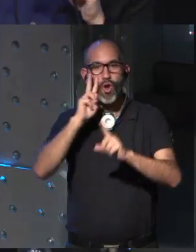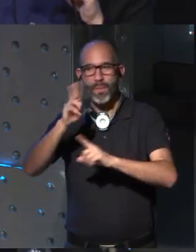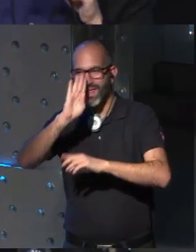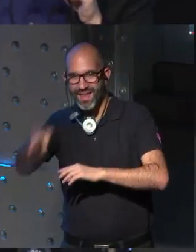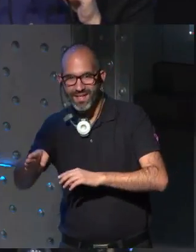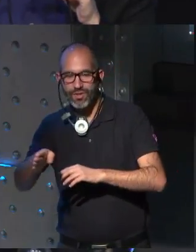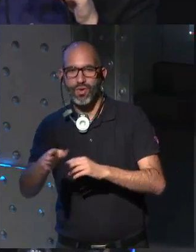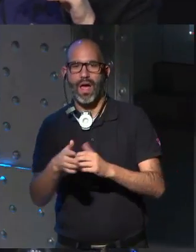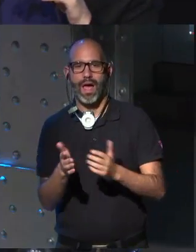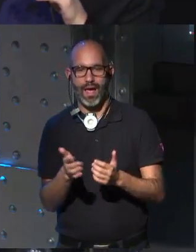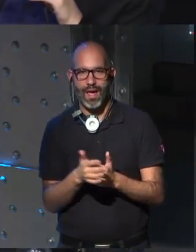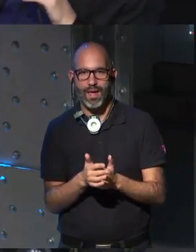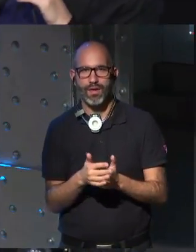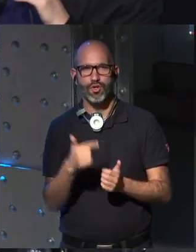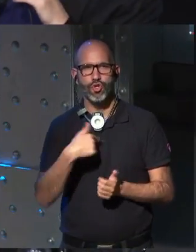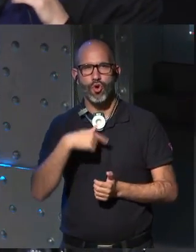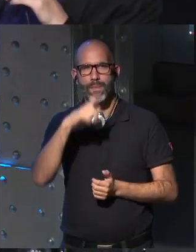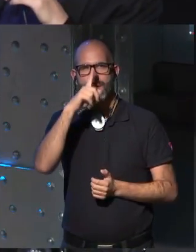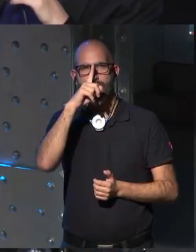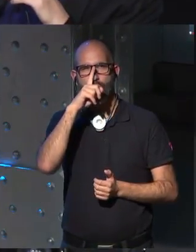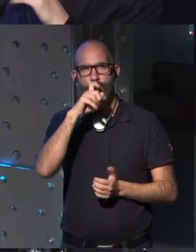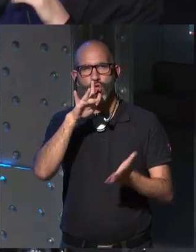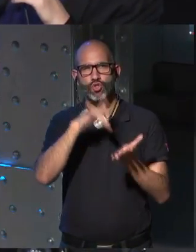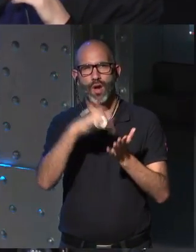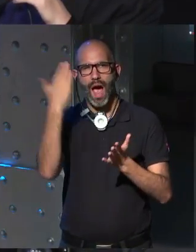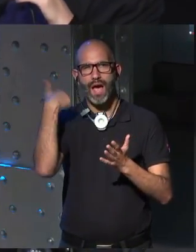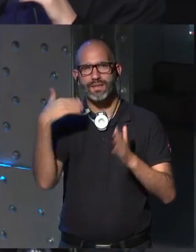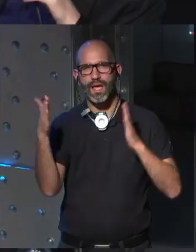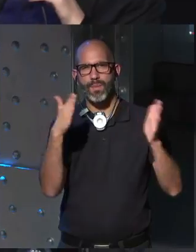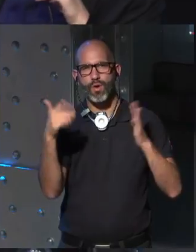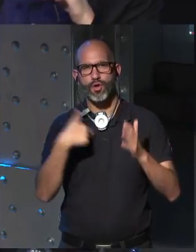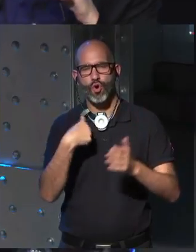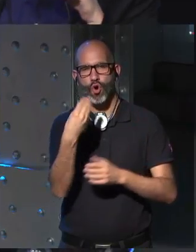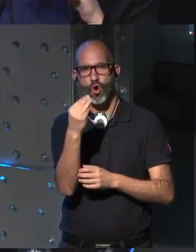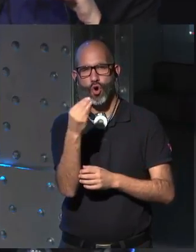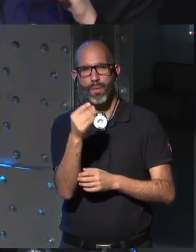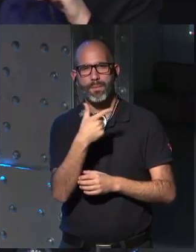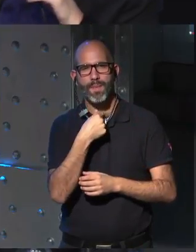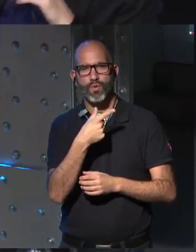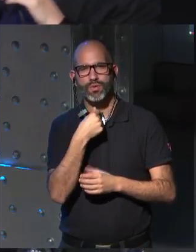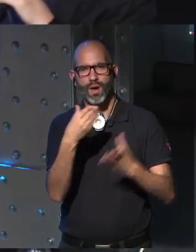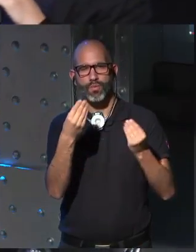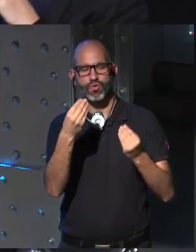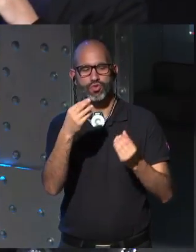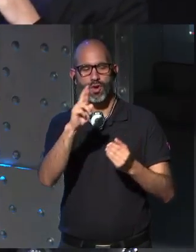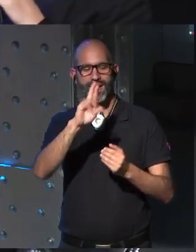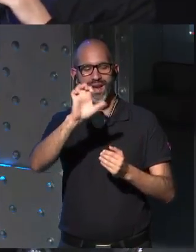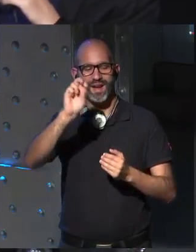remember when I was younger being very, very into REM. As I know someone who's here today probably was